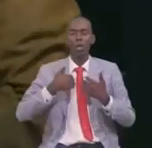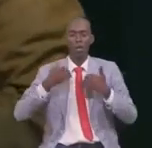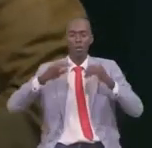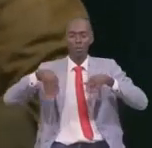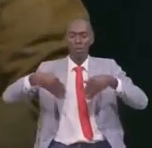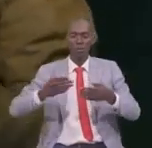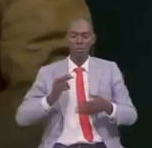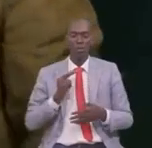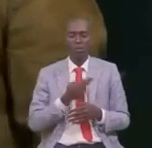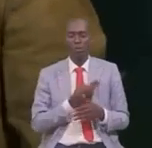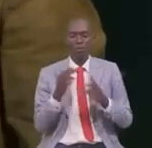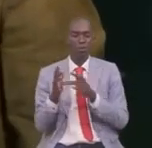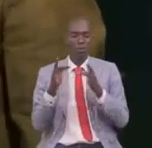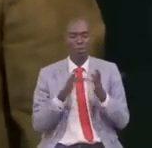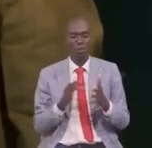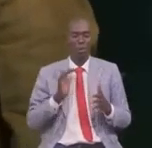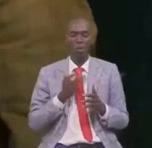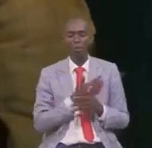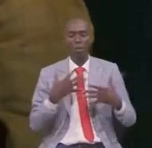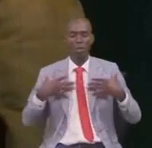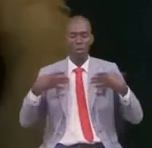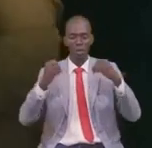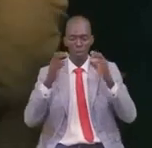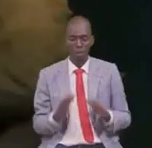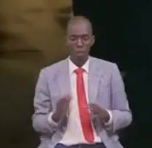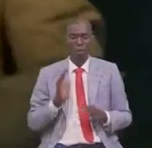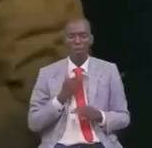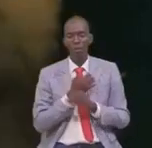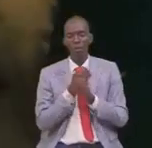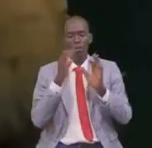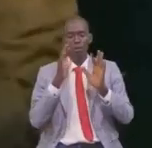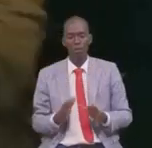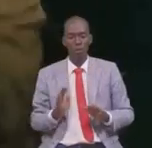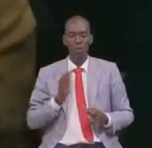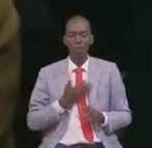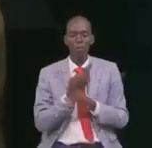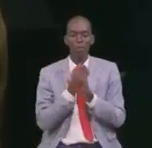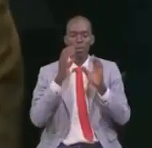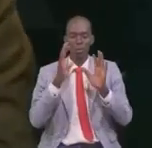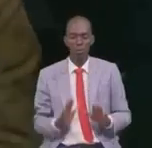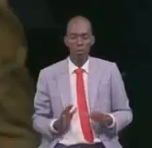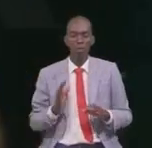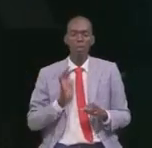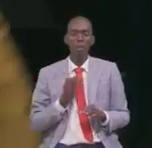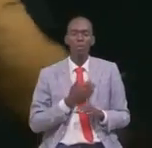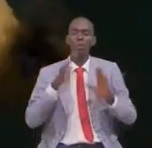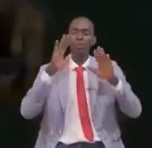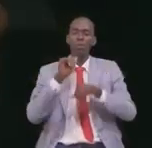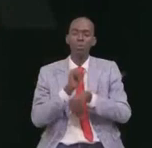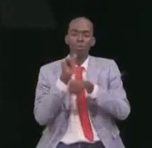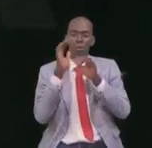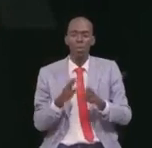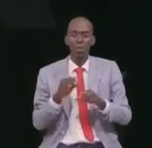our healer, our Savior, our Redeemer, our Deliverer, and the miracle worker in every